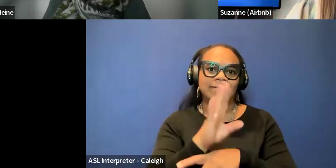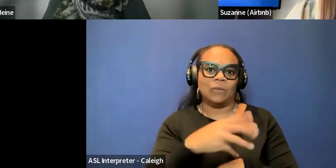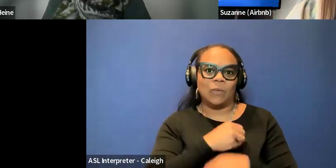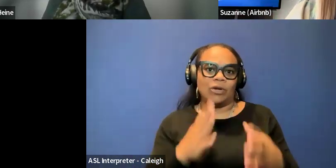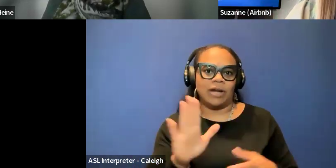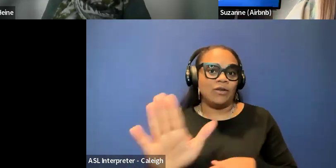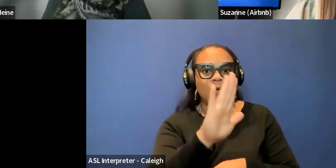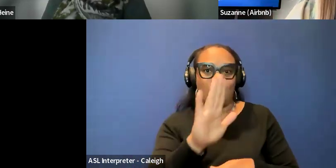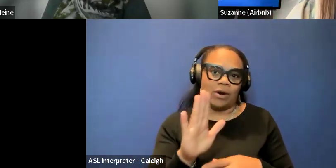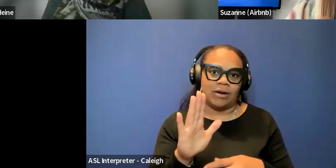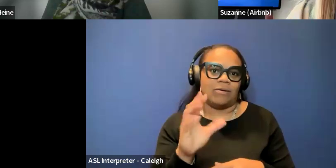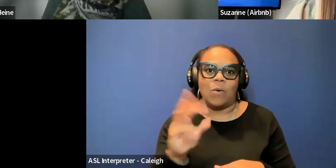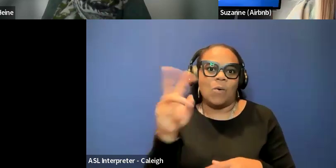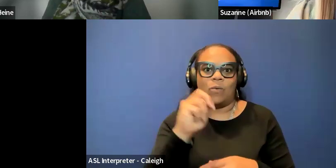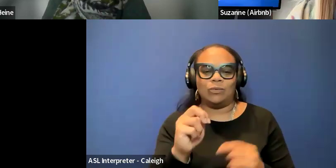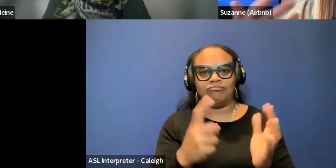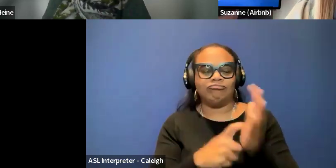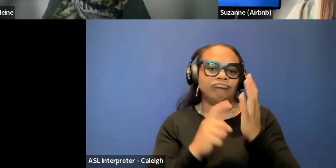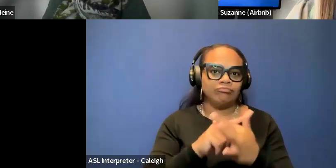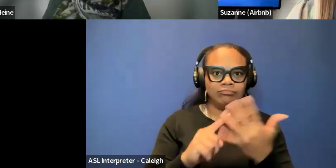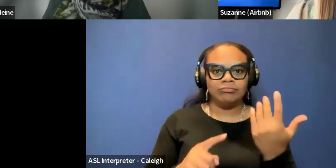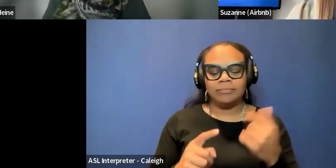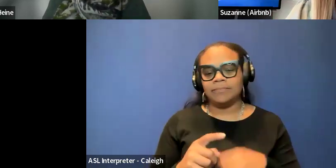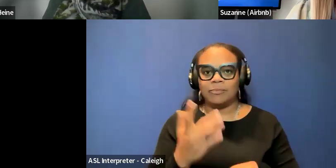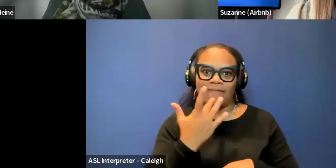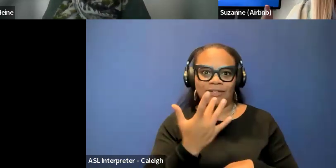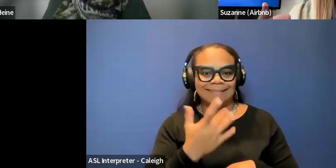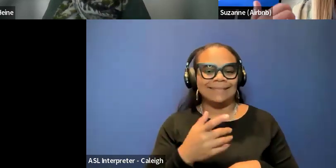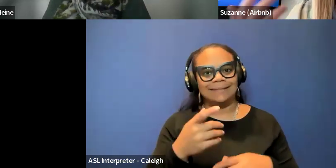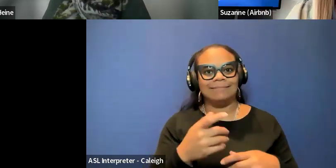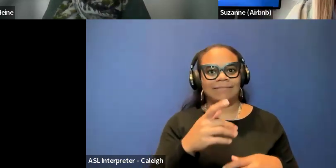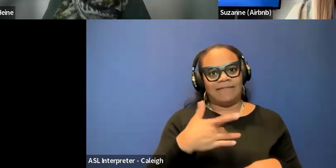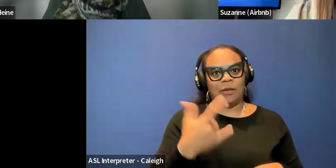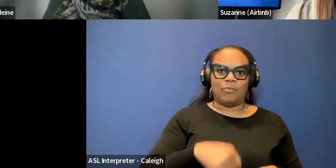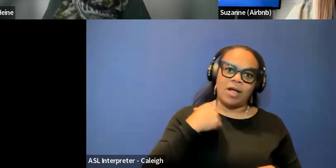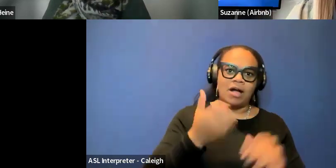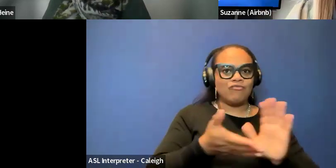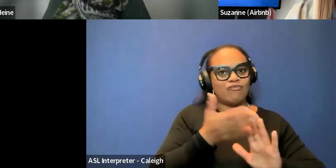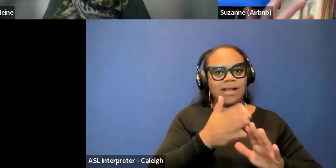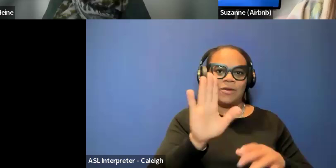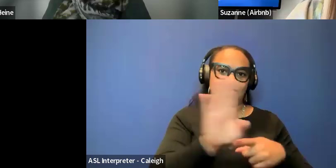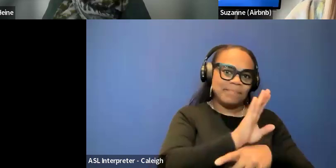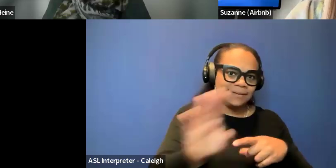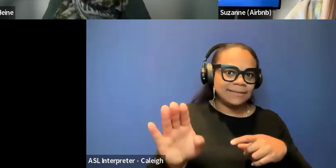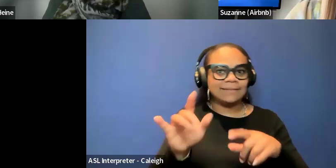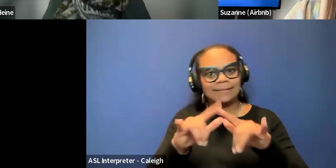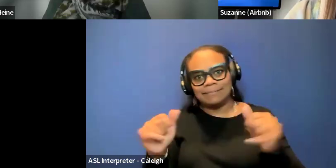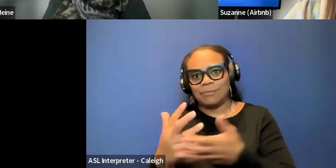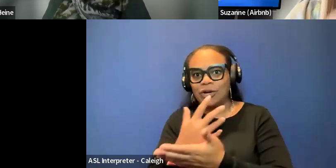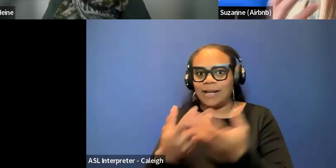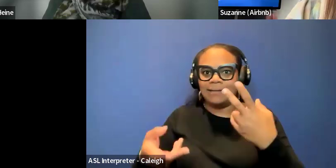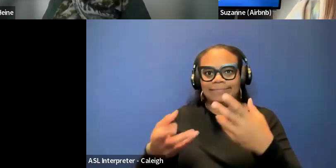on your own terms. There's a feeling of pride of sort of running your own business, creating this income and that kind of thing.